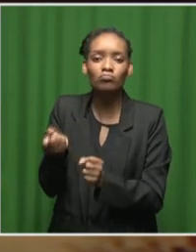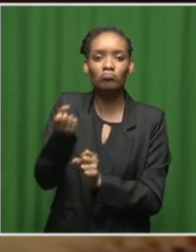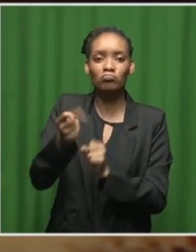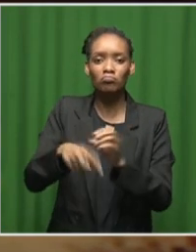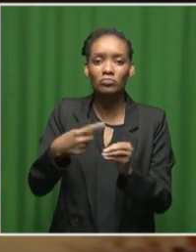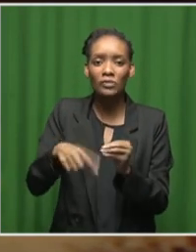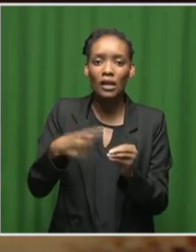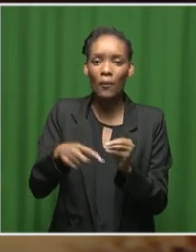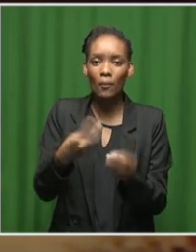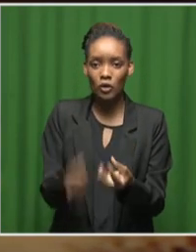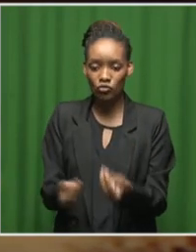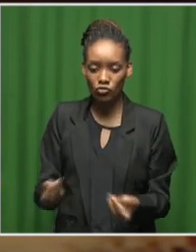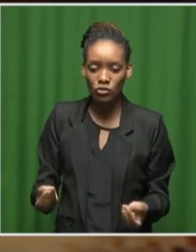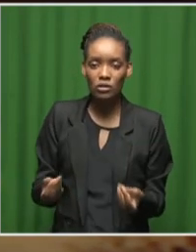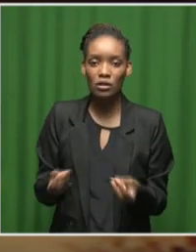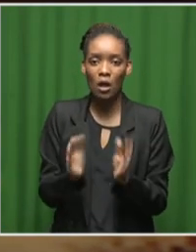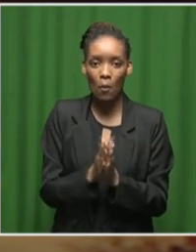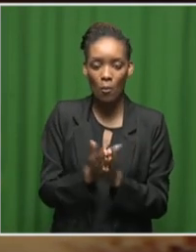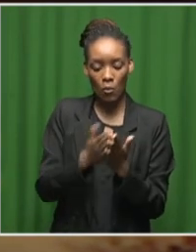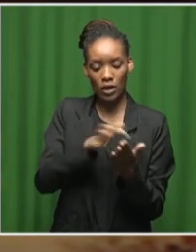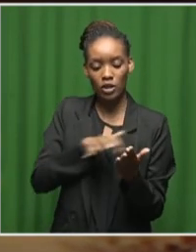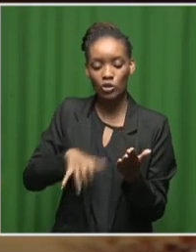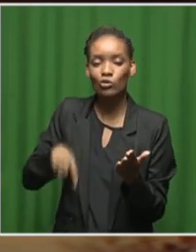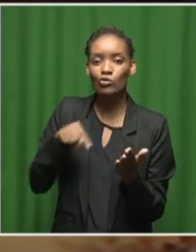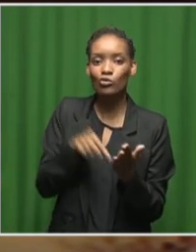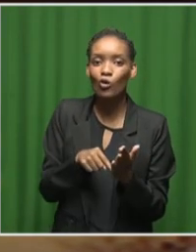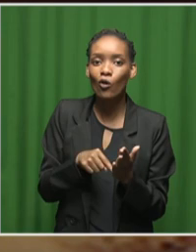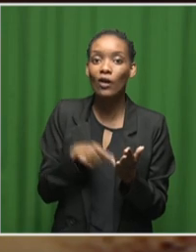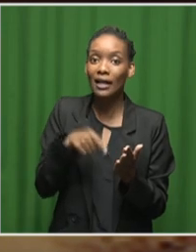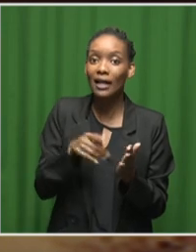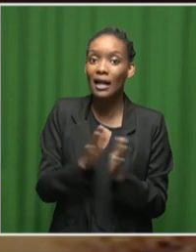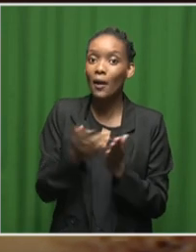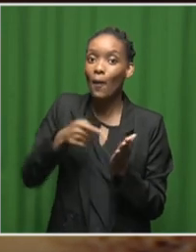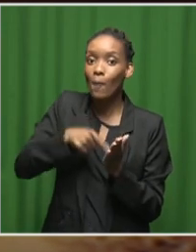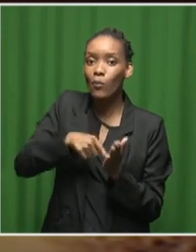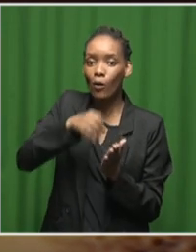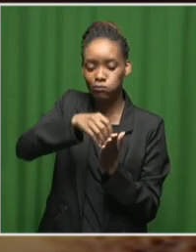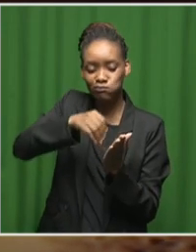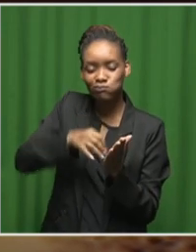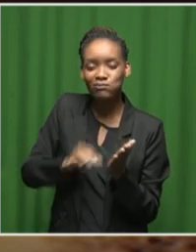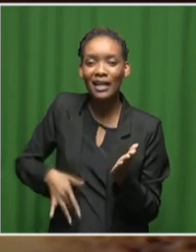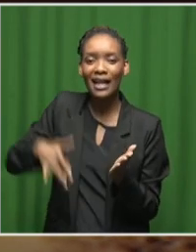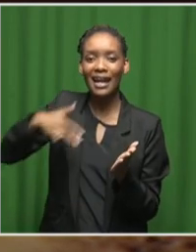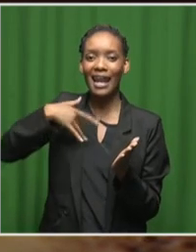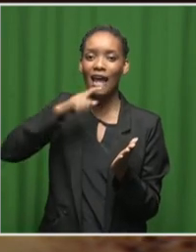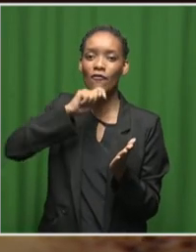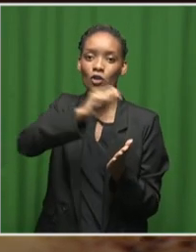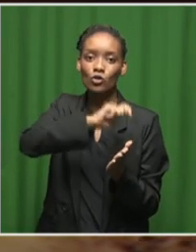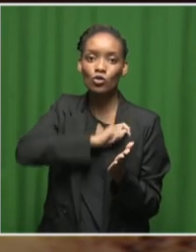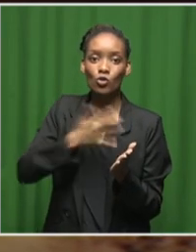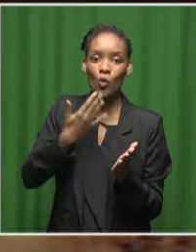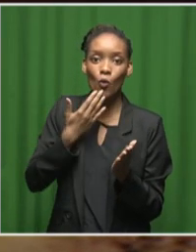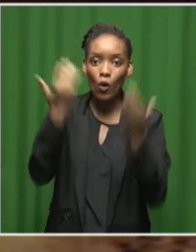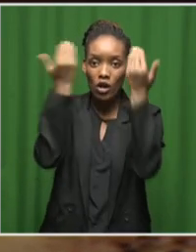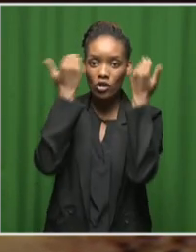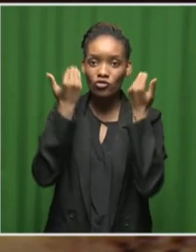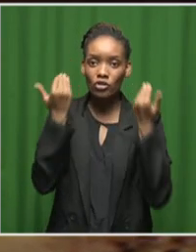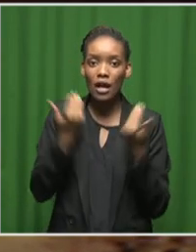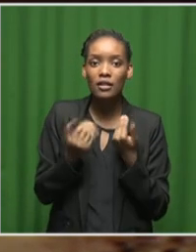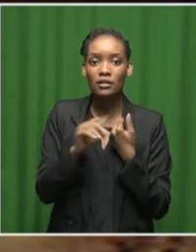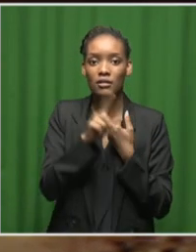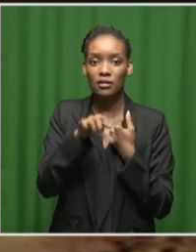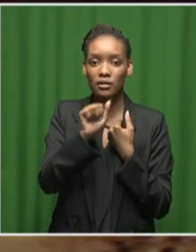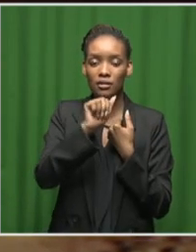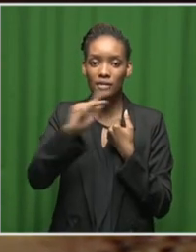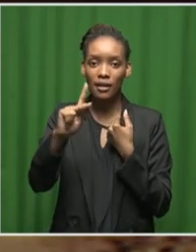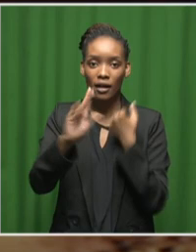storybook, Crossing the Road. And of course, this book recounts the incredible true life story of Justice Zak Yacoob, a former Constitutional